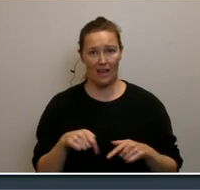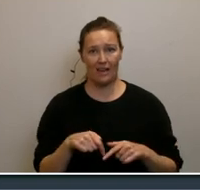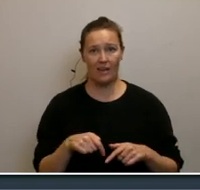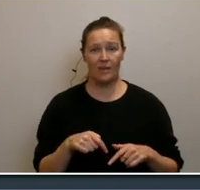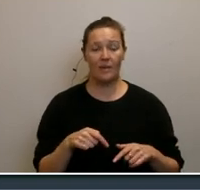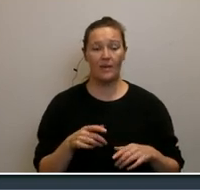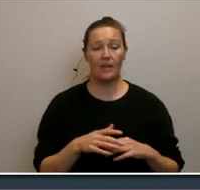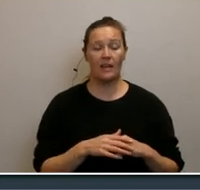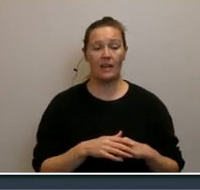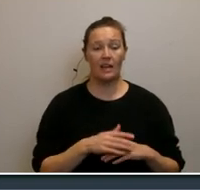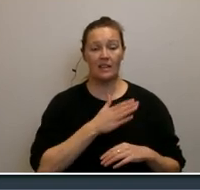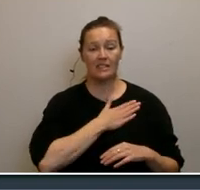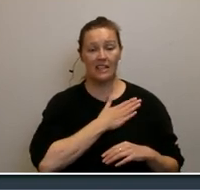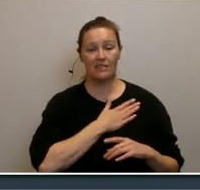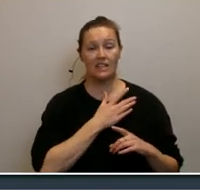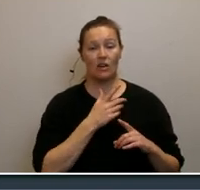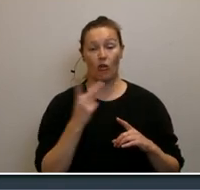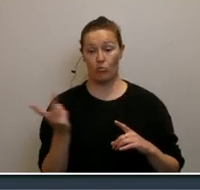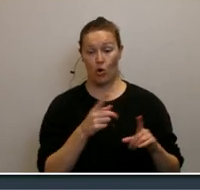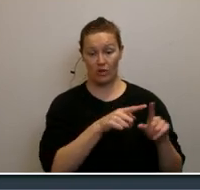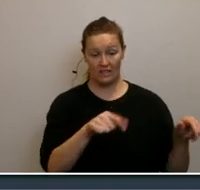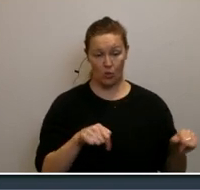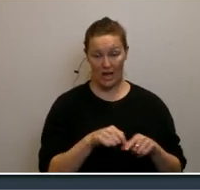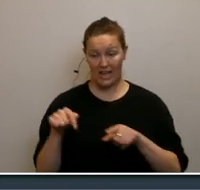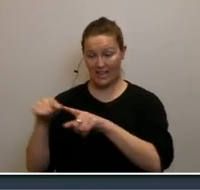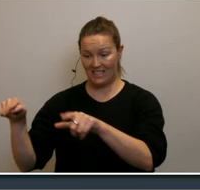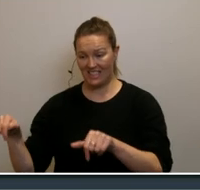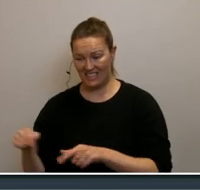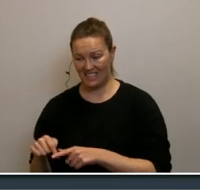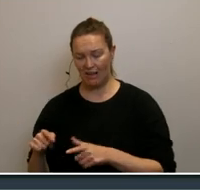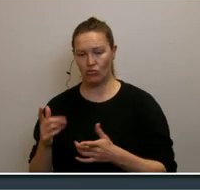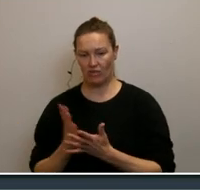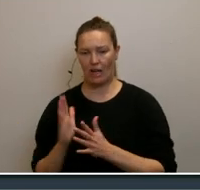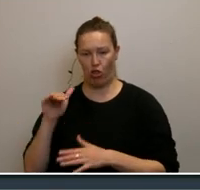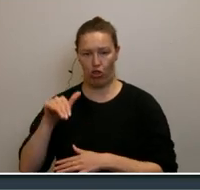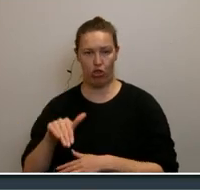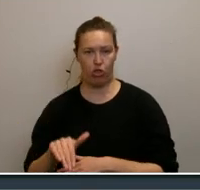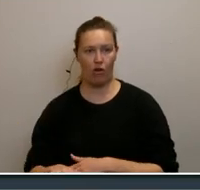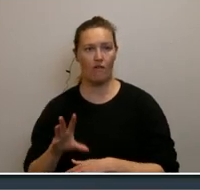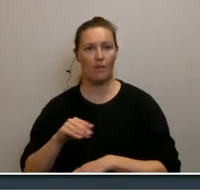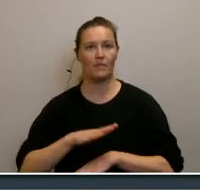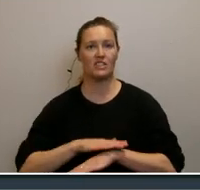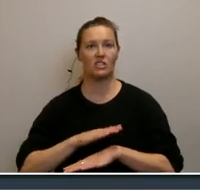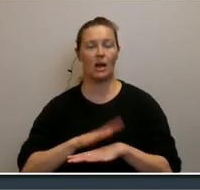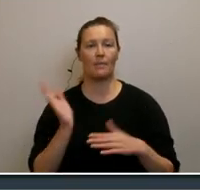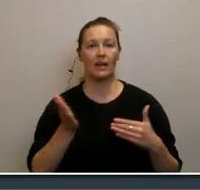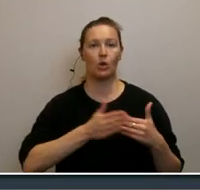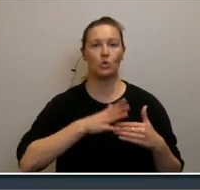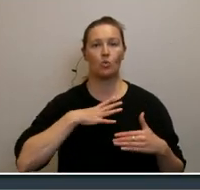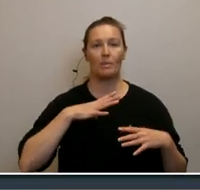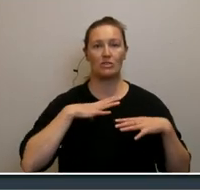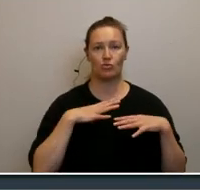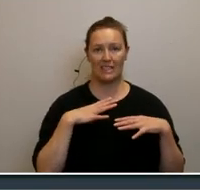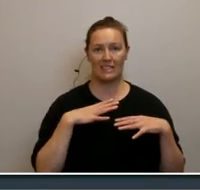of both Clive and Memorial Square has deteriorated significantly since the closure of the Women's